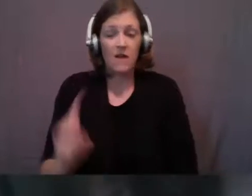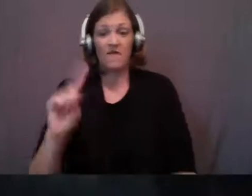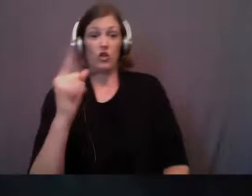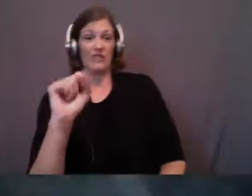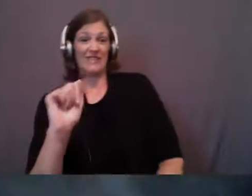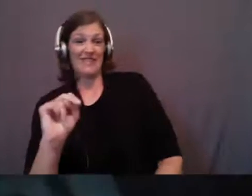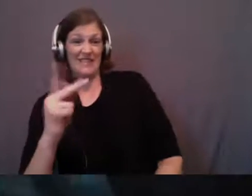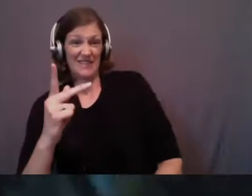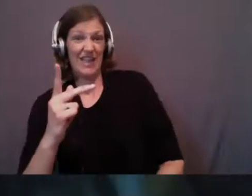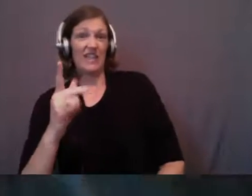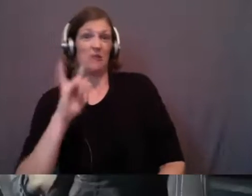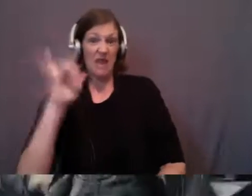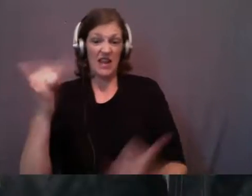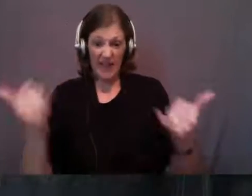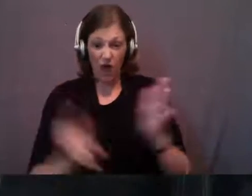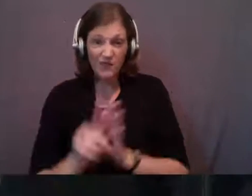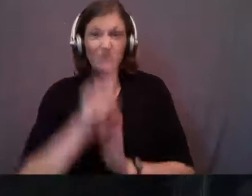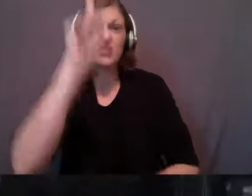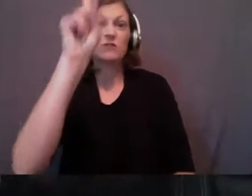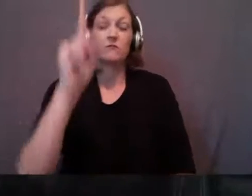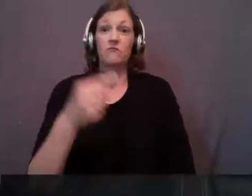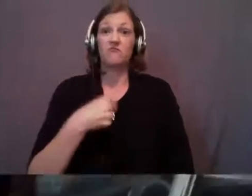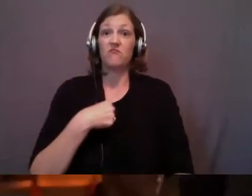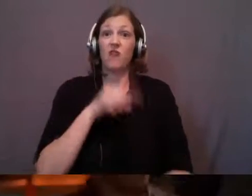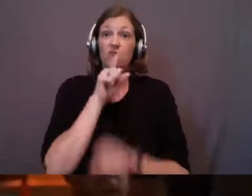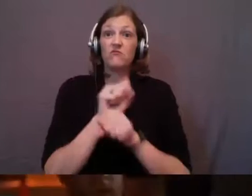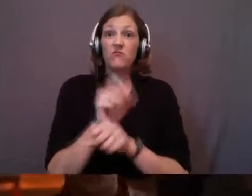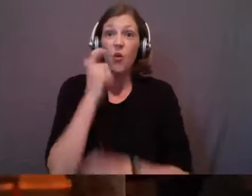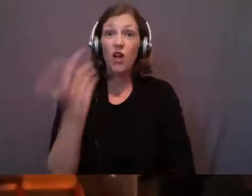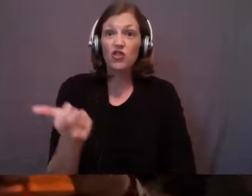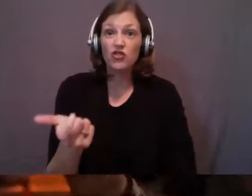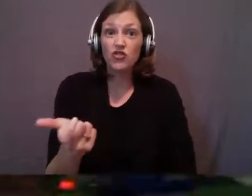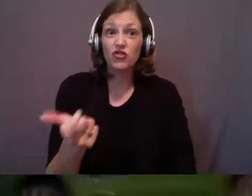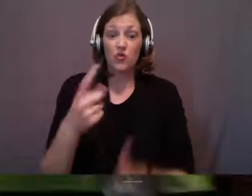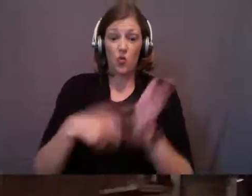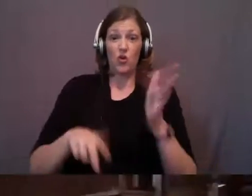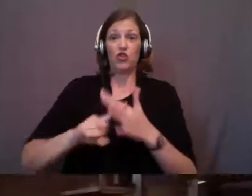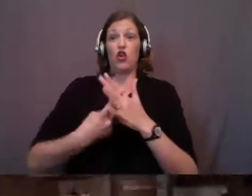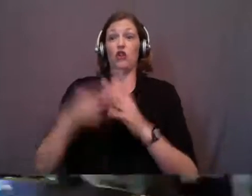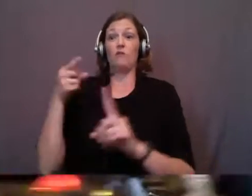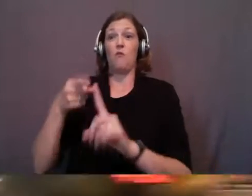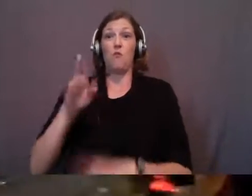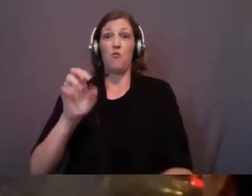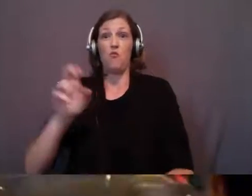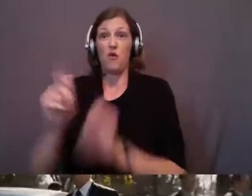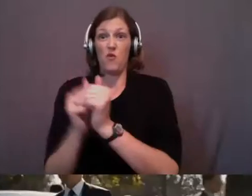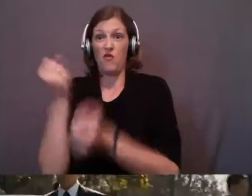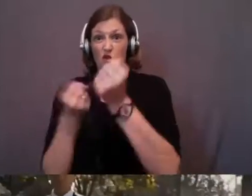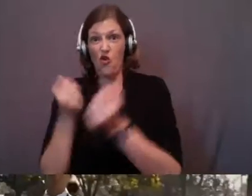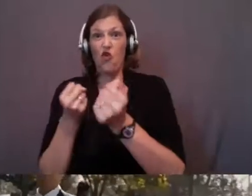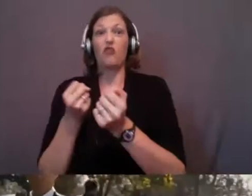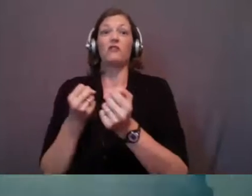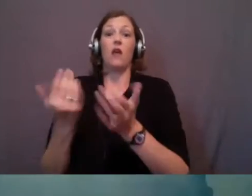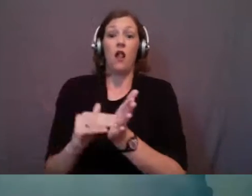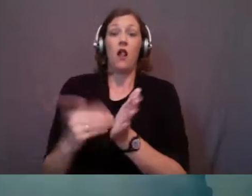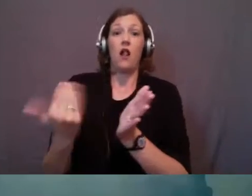plane. Now we got a spaceship. I would totally watch that. What began as Point Break with cars has been spun off,